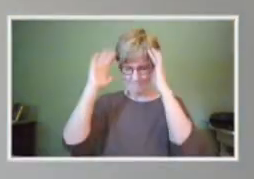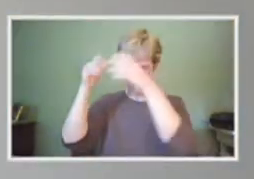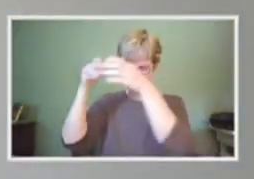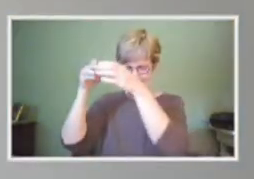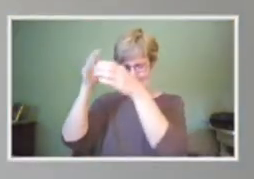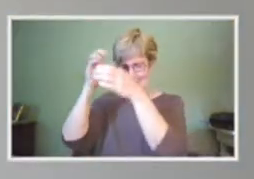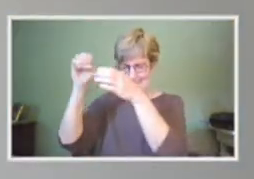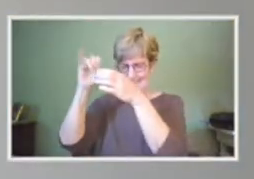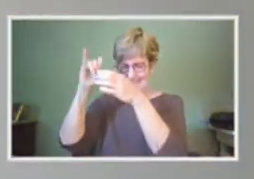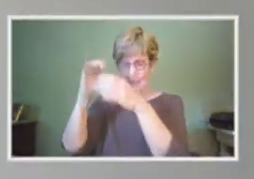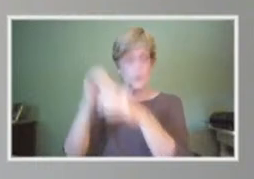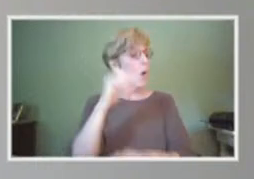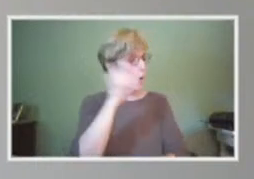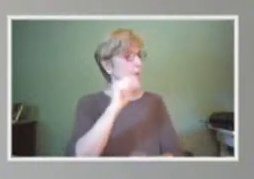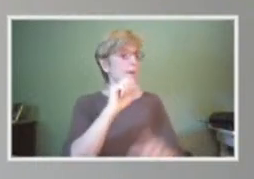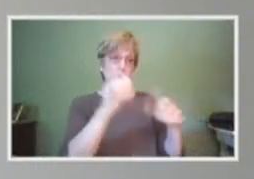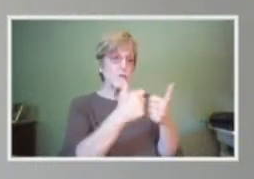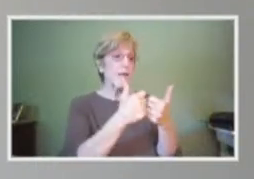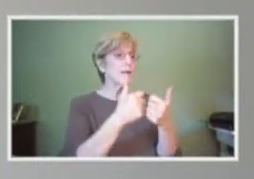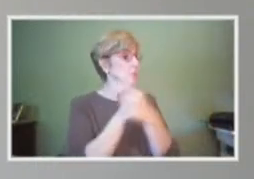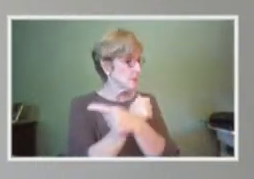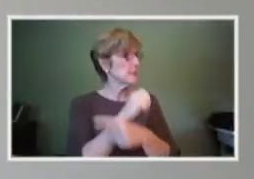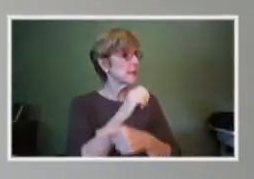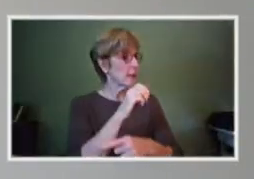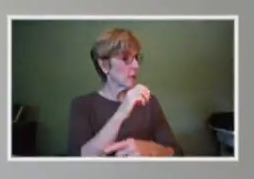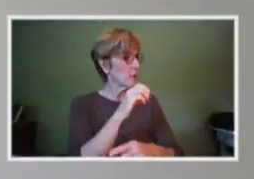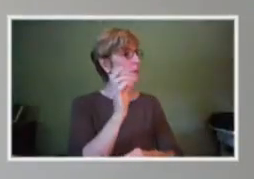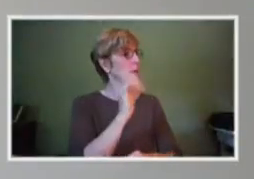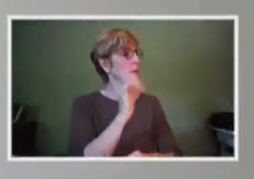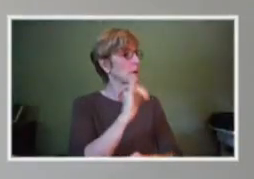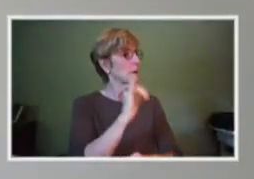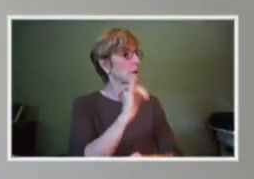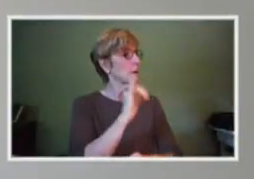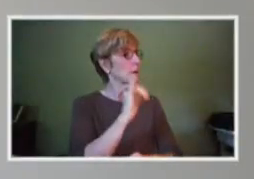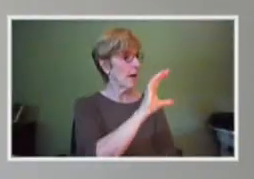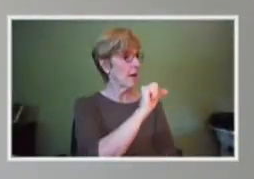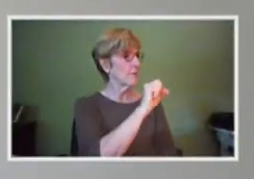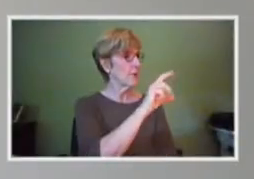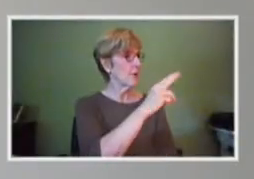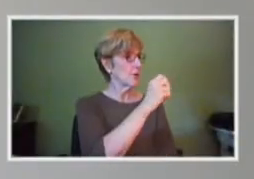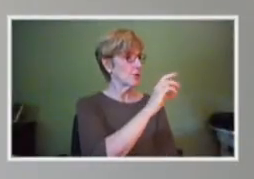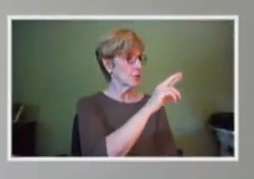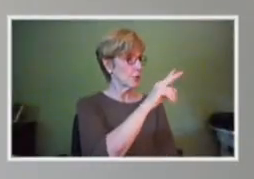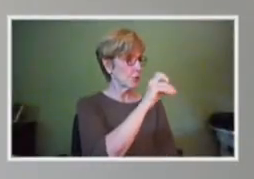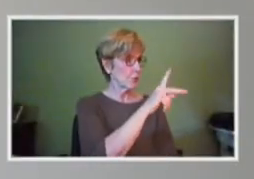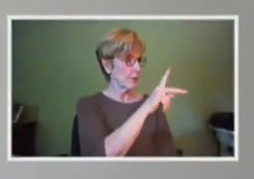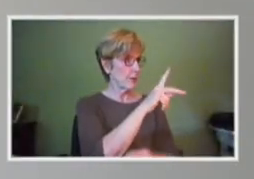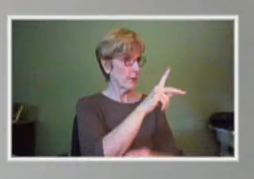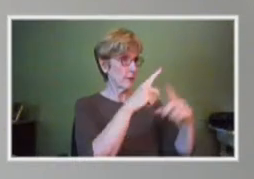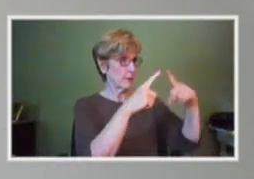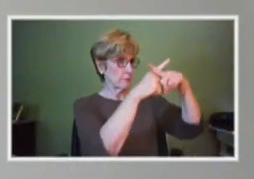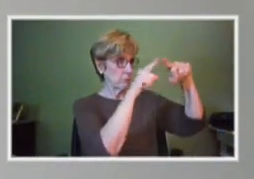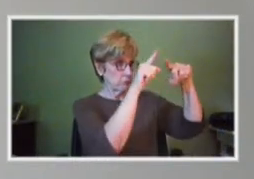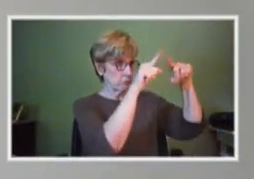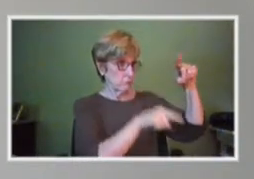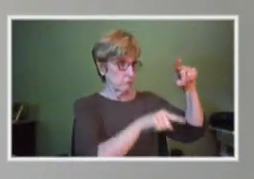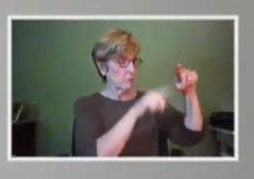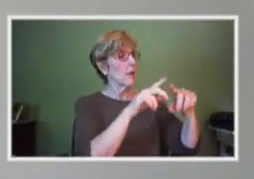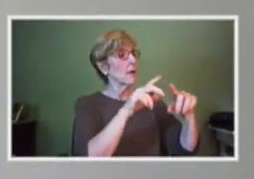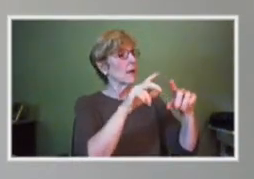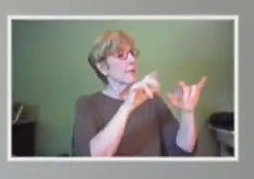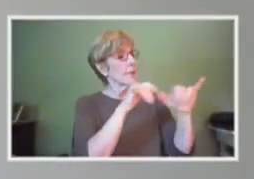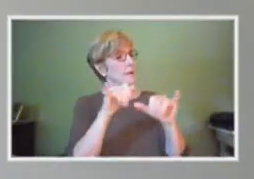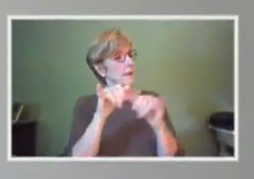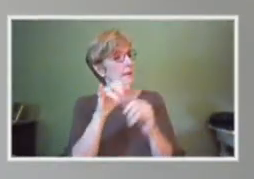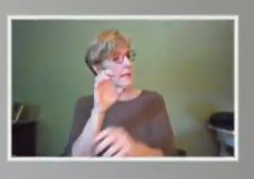challenges that are faced in the east side, much like 85 and Sugar Creek, which was referenced earlier. One of the challenges we face around Central, right outside of the